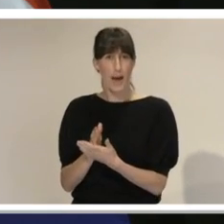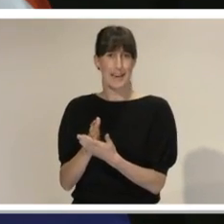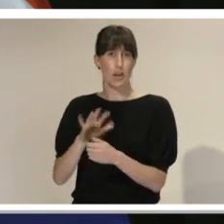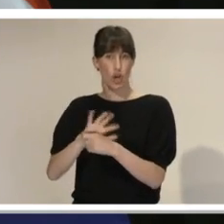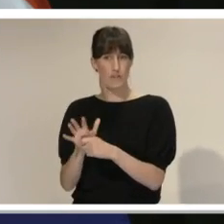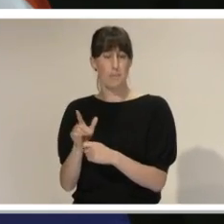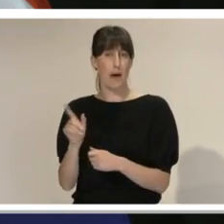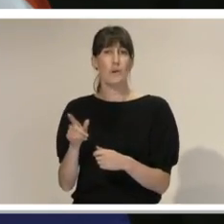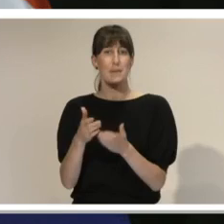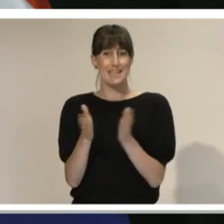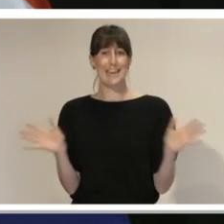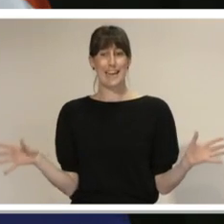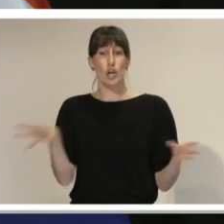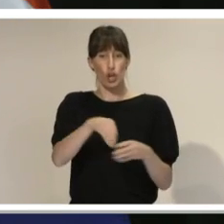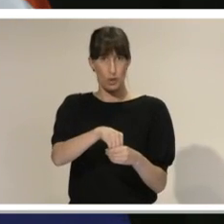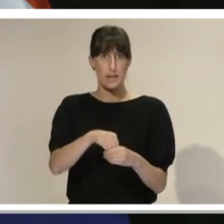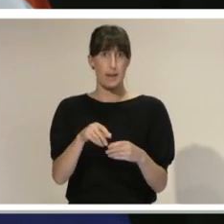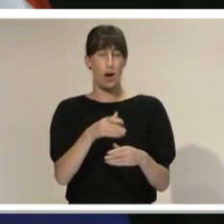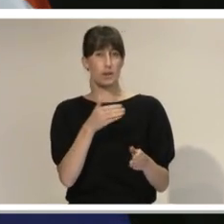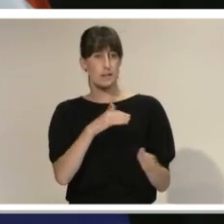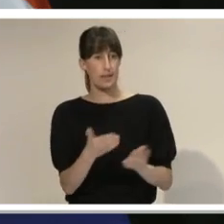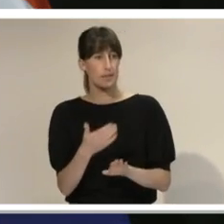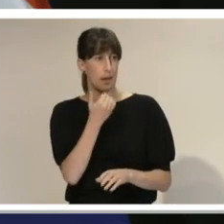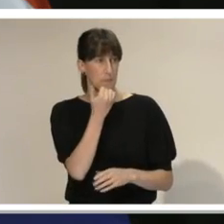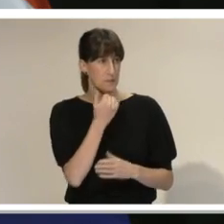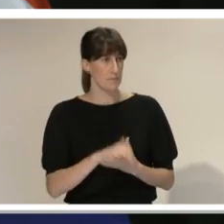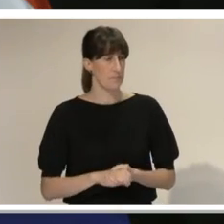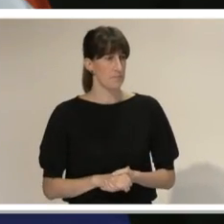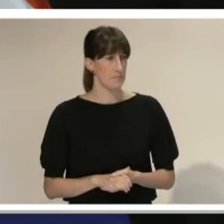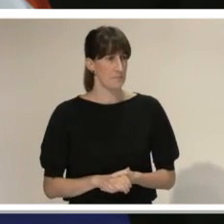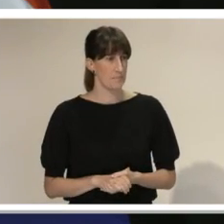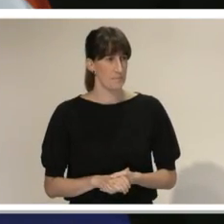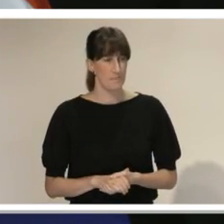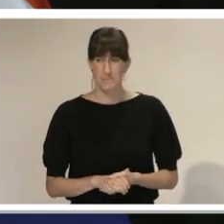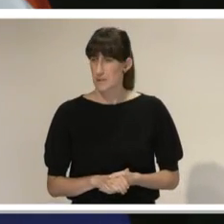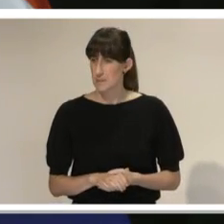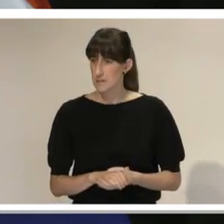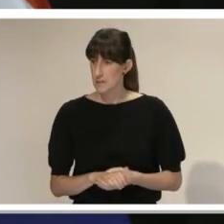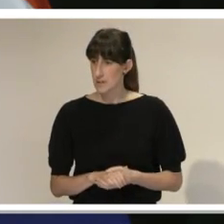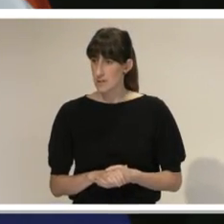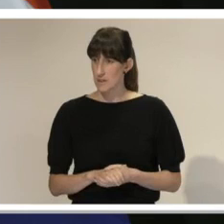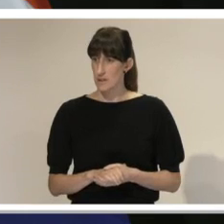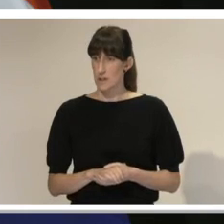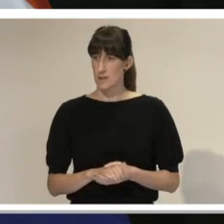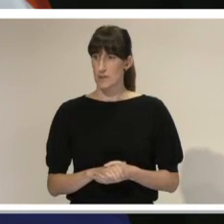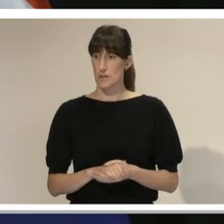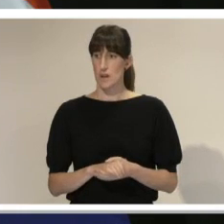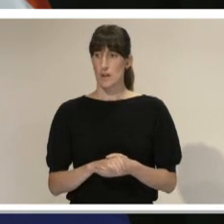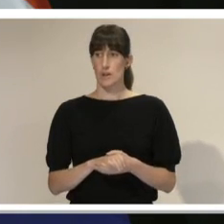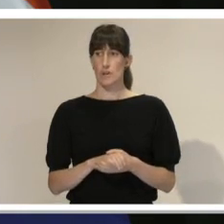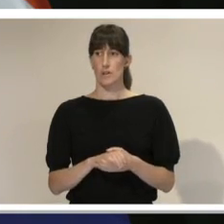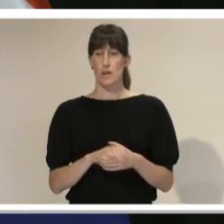any sort of wider antibody tests that kinds that are done in New York to get a more fuller picture of prevalence of COVID in New Zealand? It's one of the things